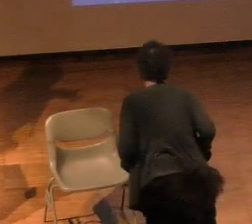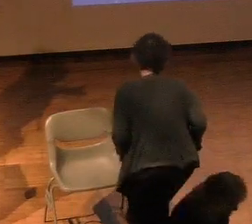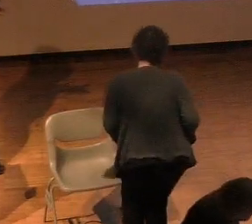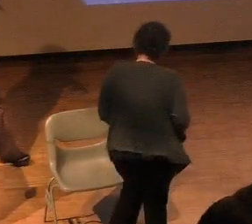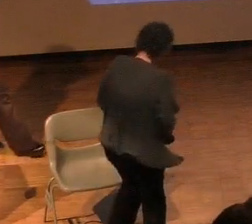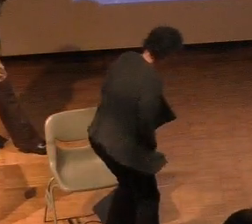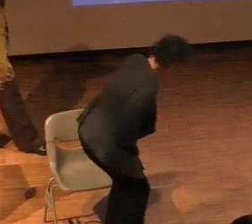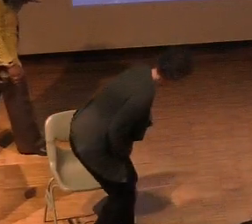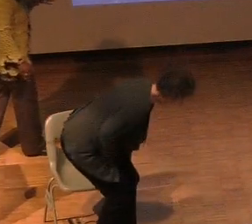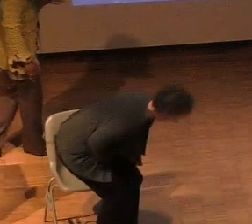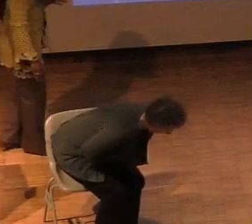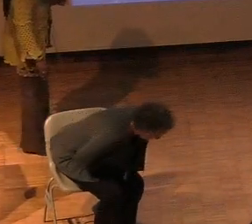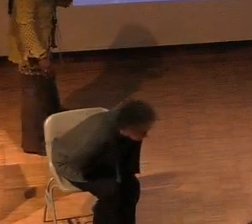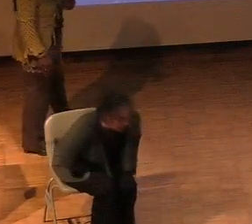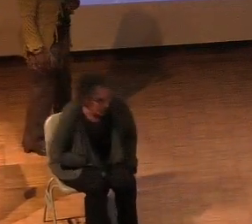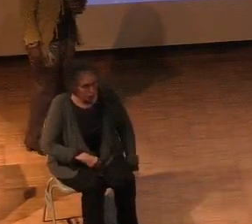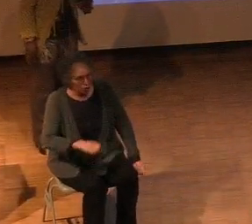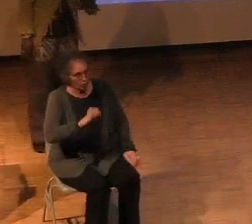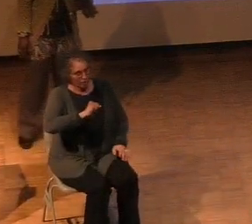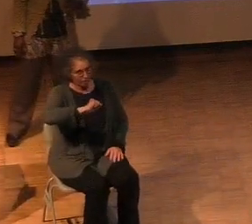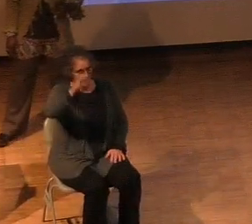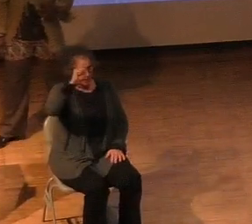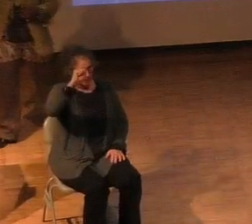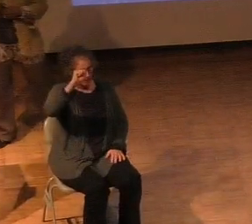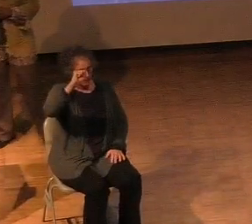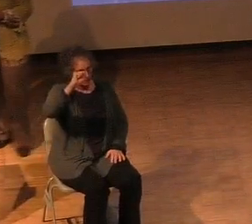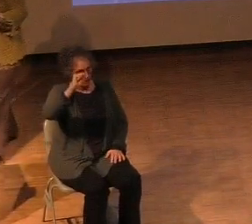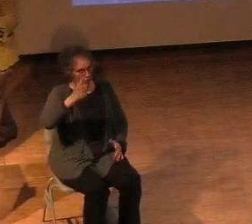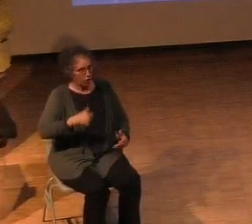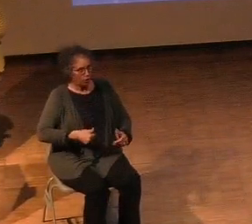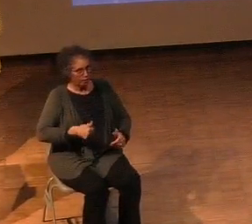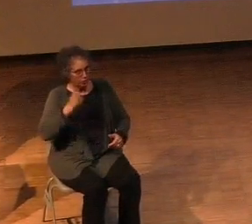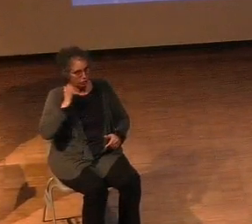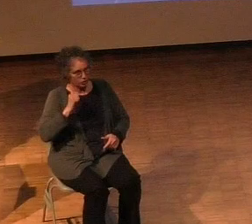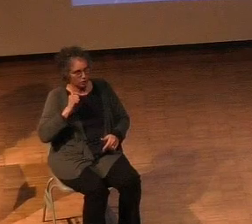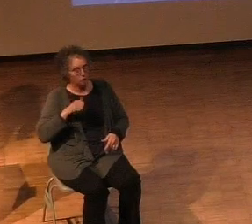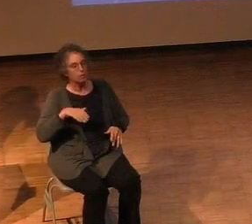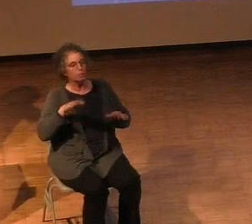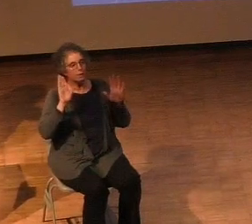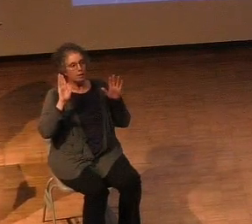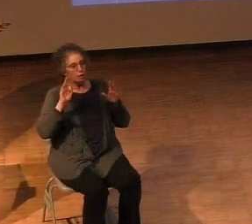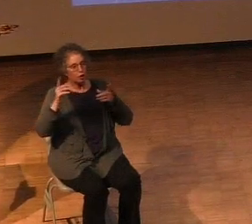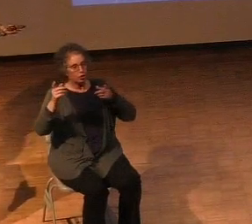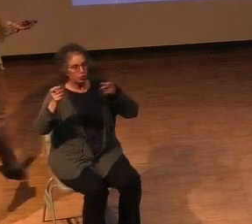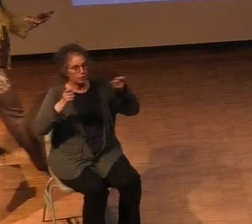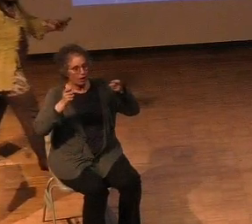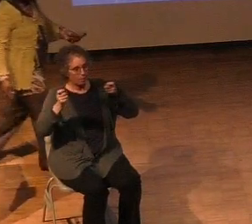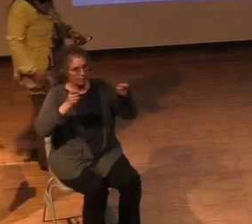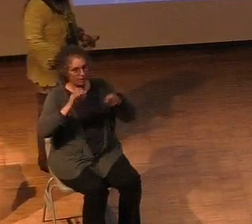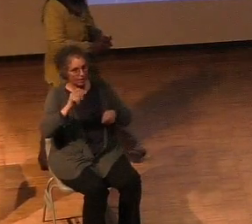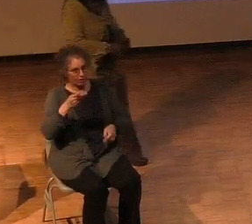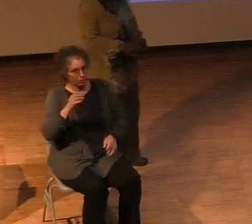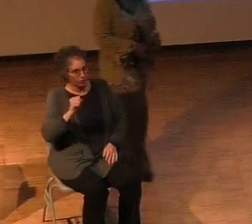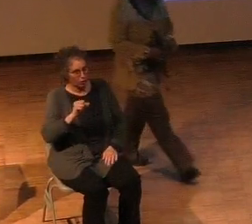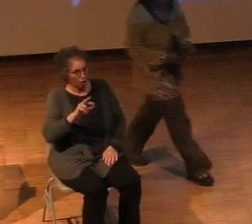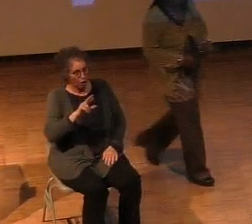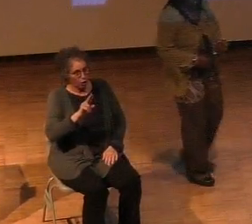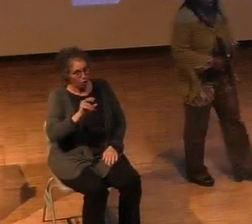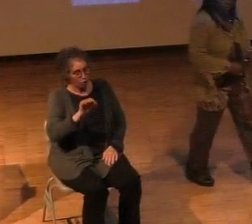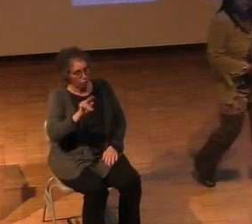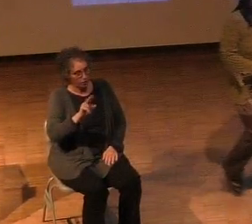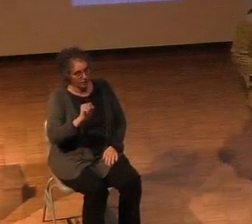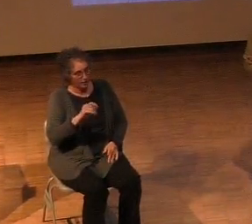Resistance. A refusal to submit to a dominant ethos. A refusal, because what about Rufus? Rufus could have been a different